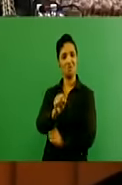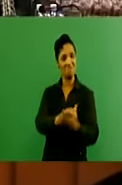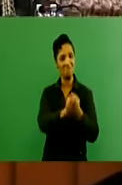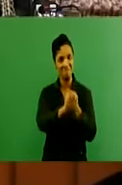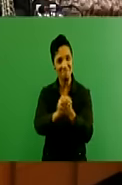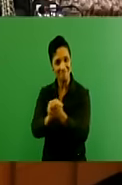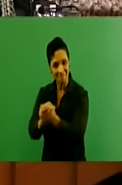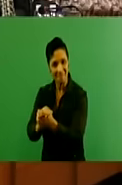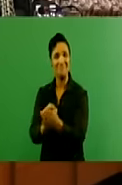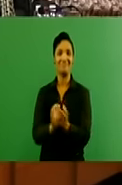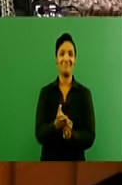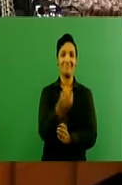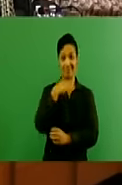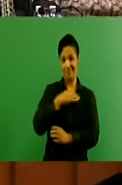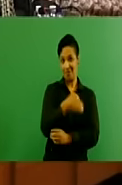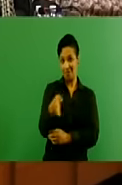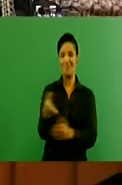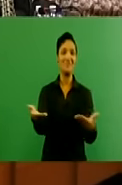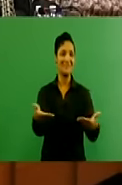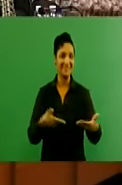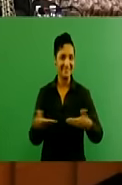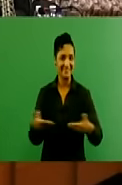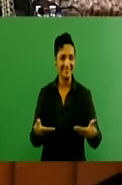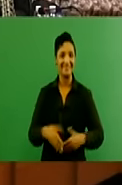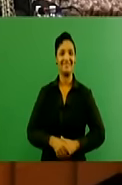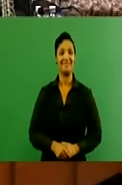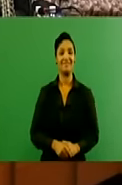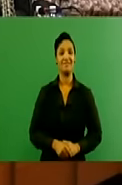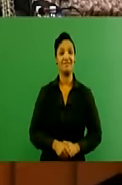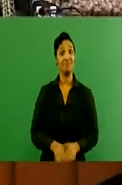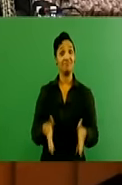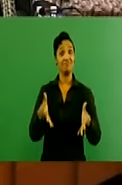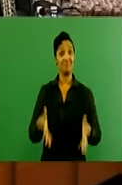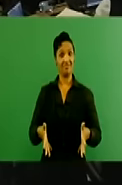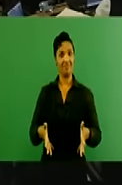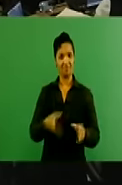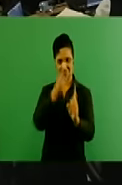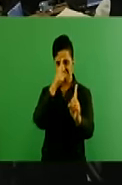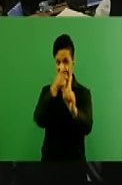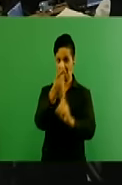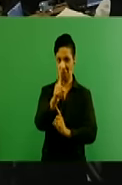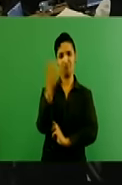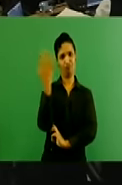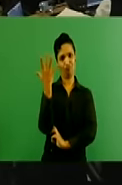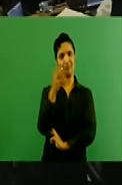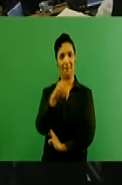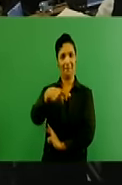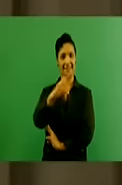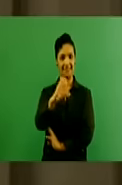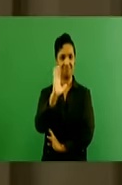Congratulations and welcome. Let's get to the business of today.